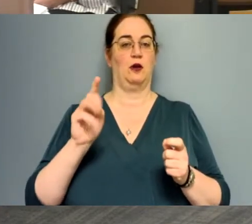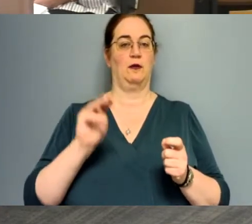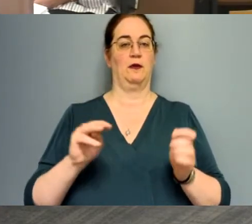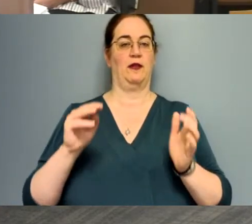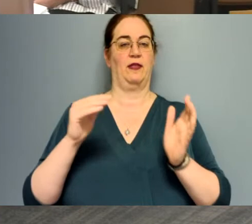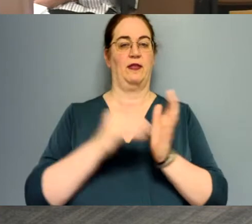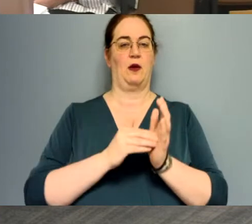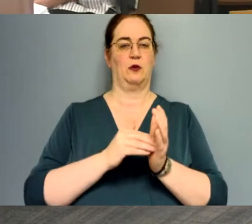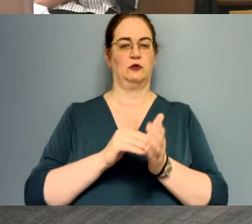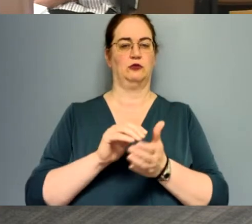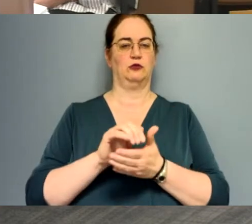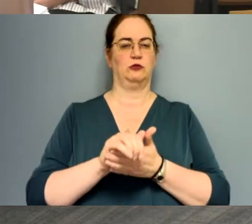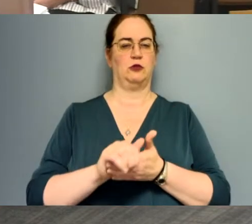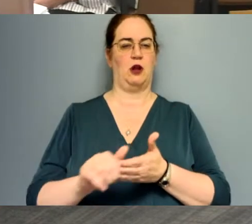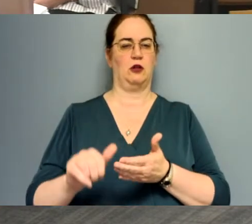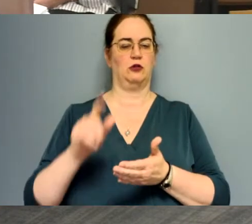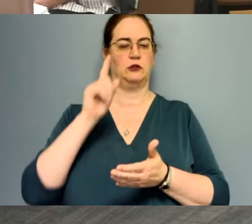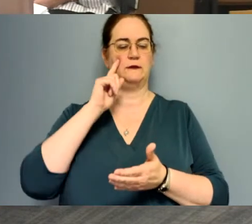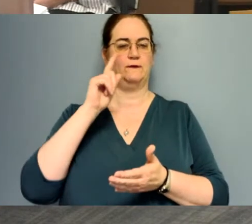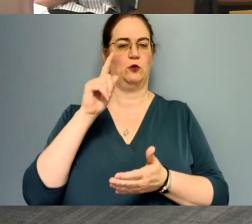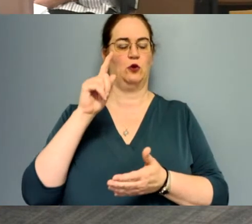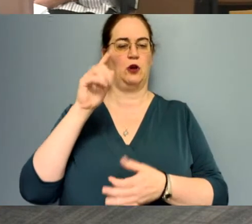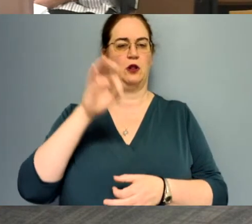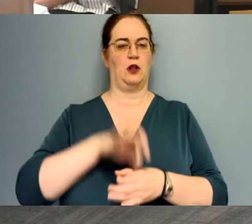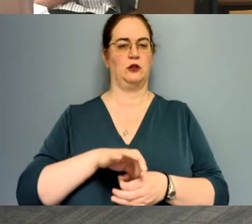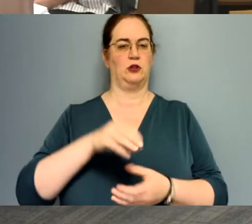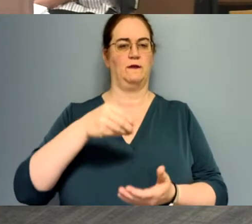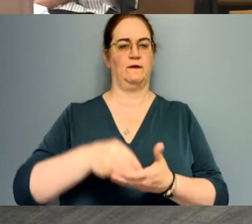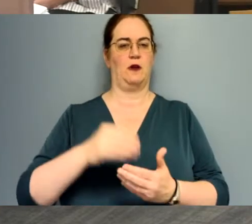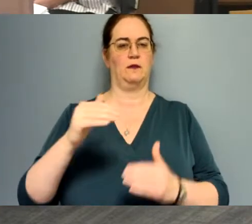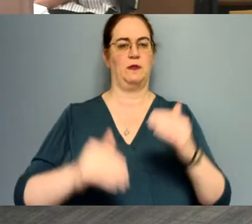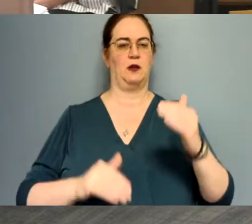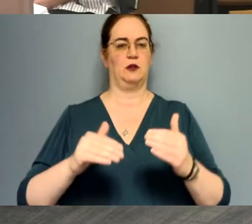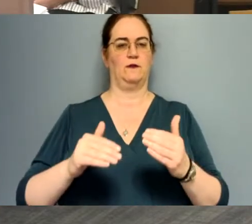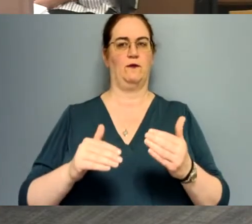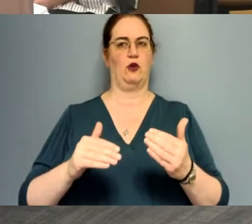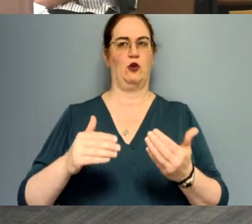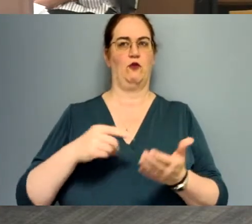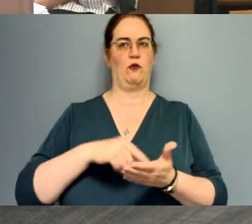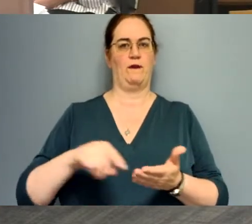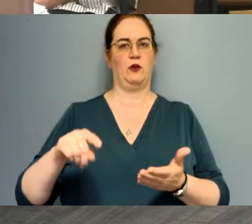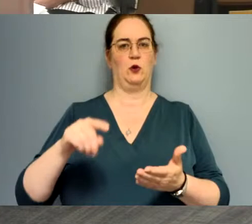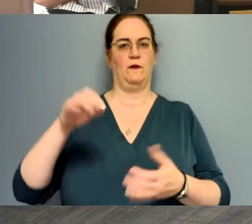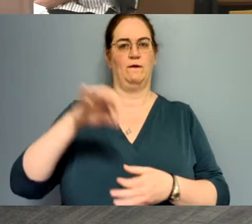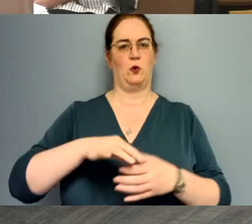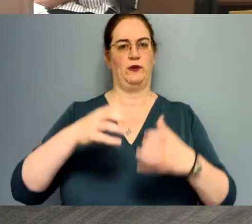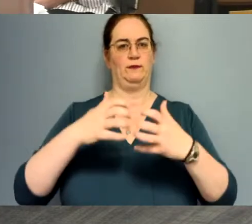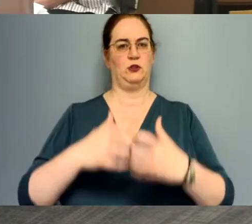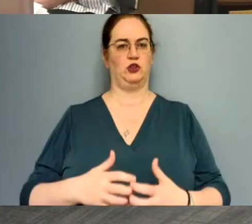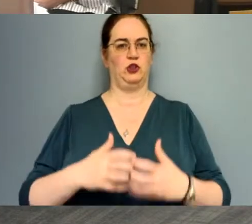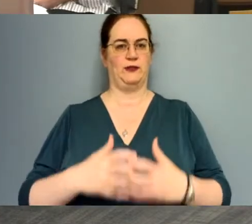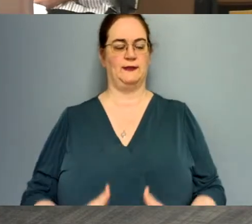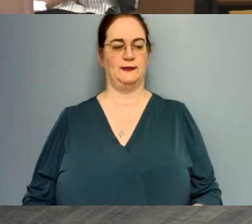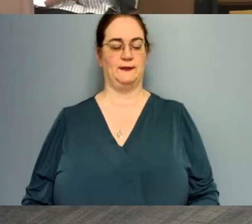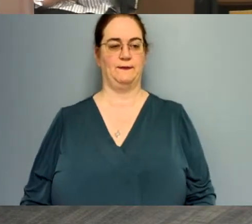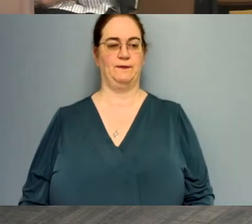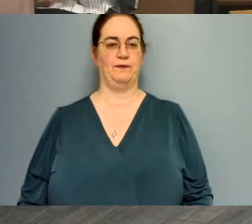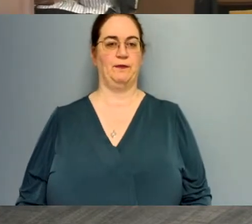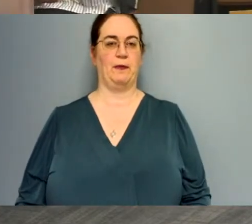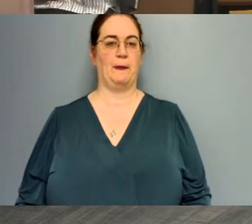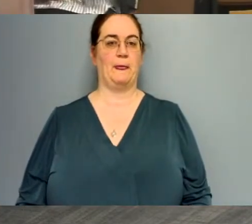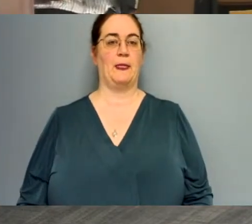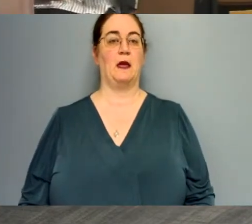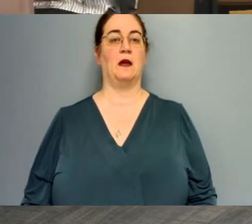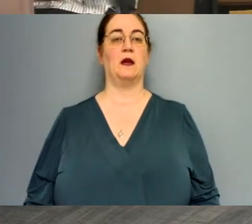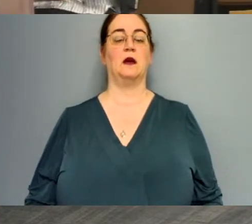$1,190,000 going for the election fund balance for revenue and voting machines. So I'd like to